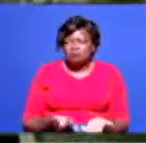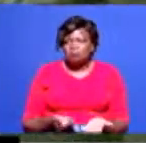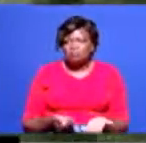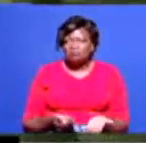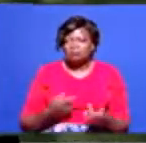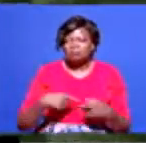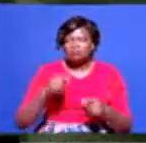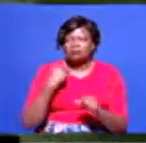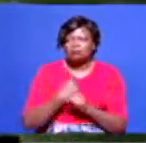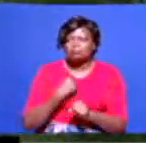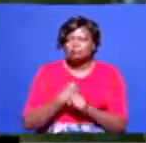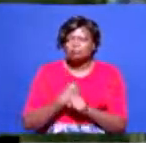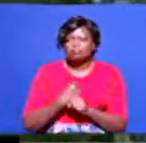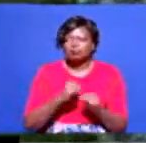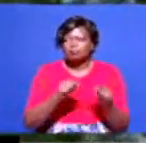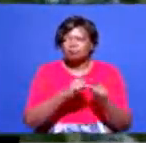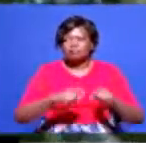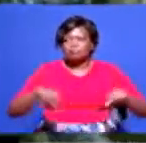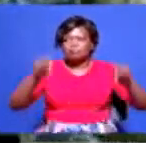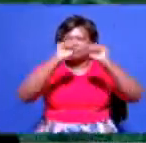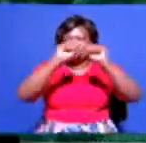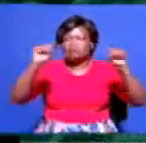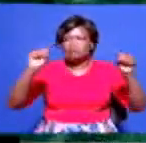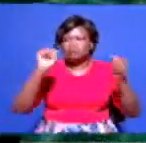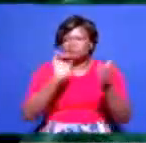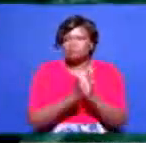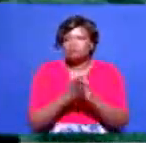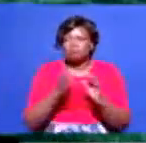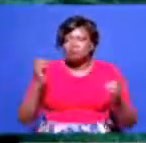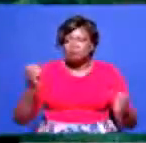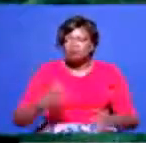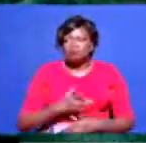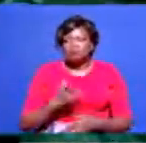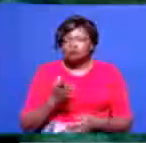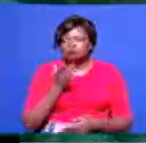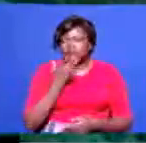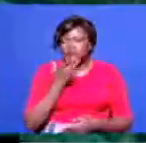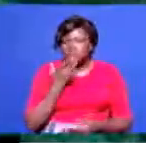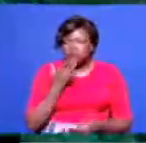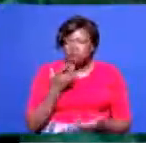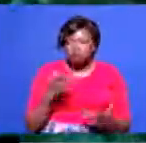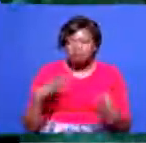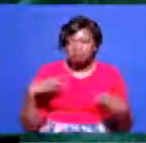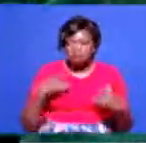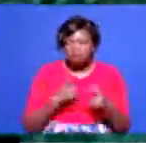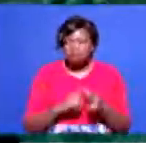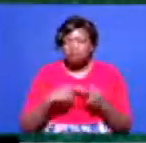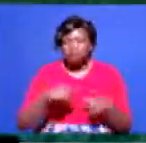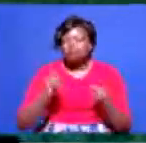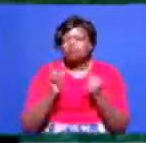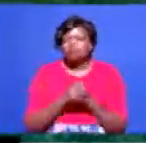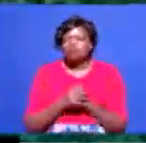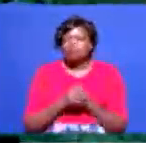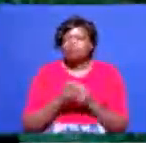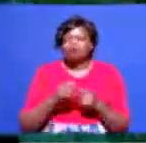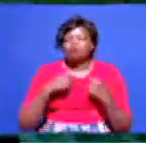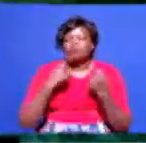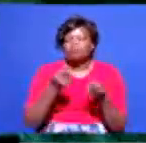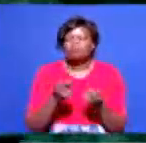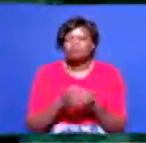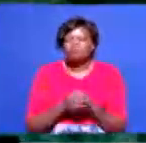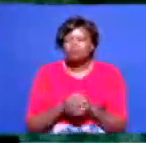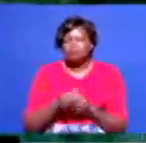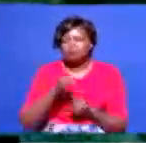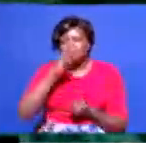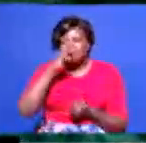his duties as president without fear or favor or malice. Kibaki would then reward Wamalwa Kijana with the vice